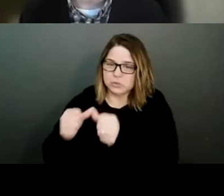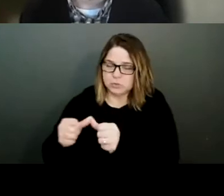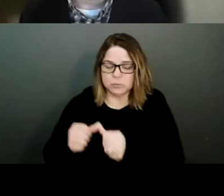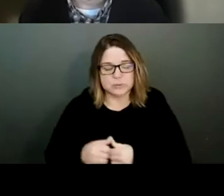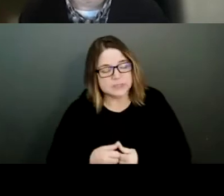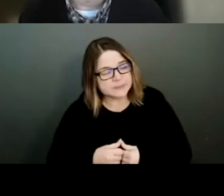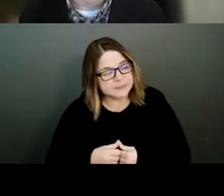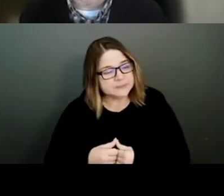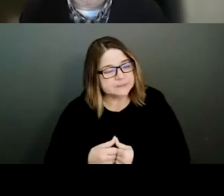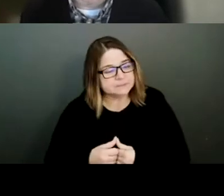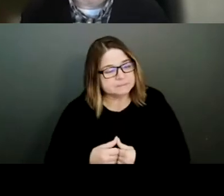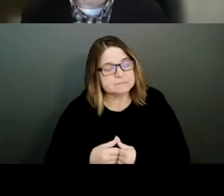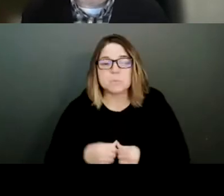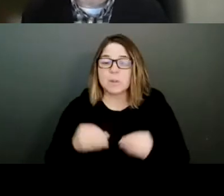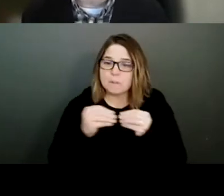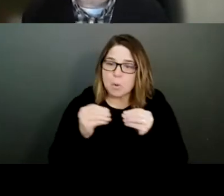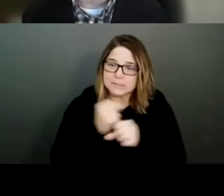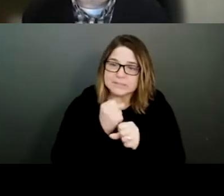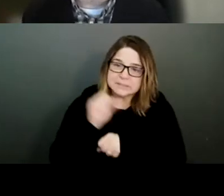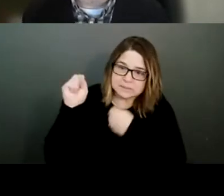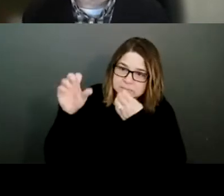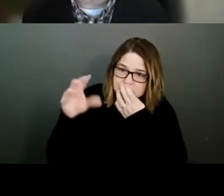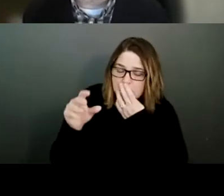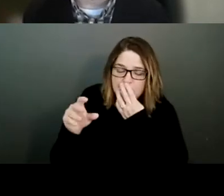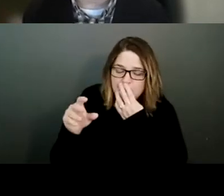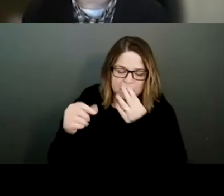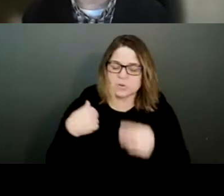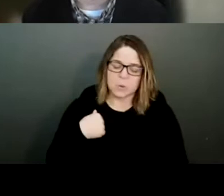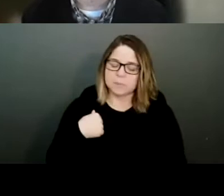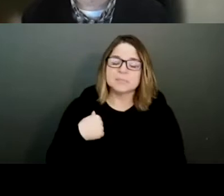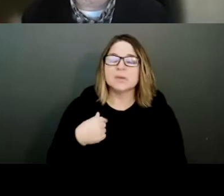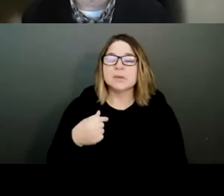going through additional statistics, I wanted to touch base on some